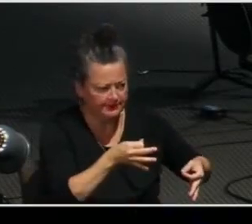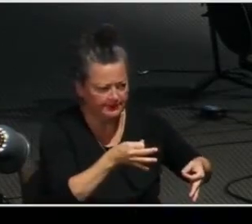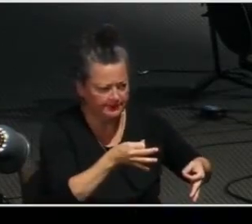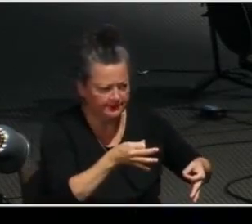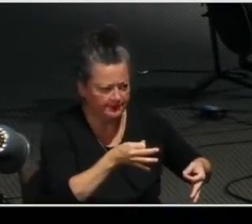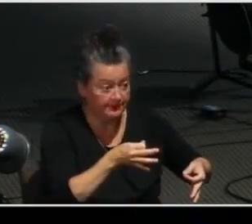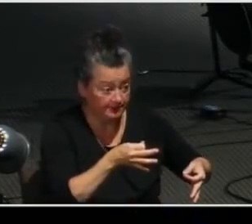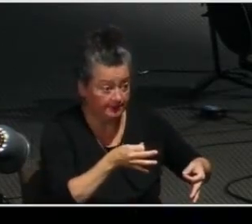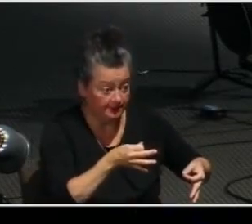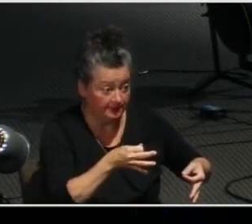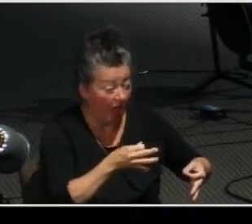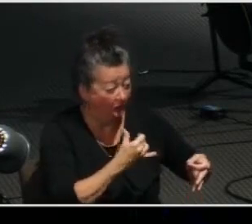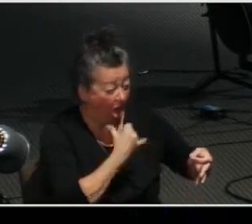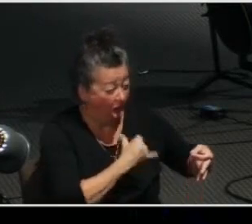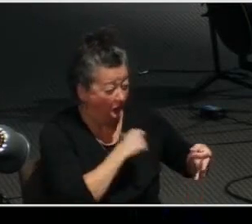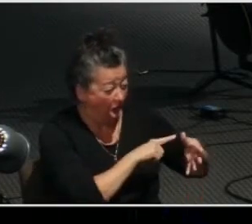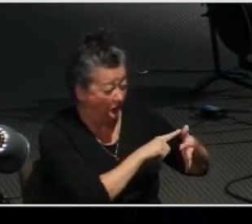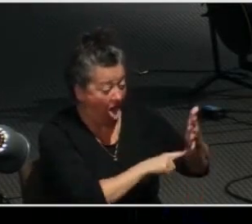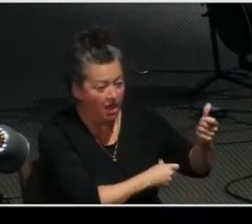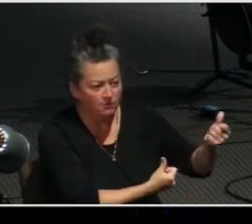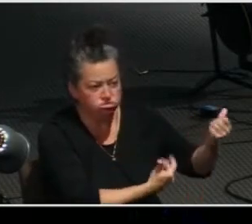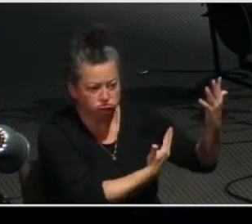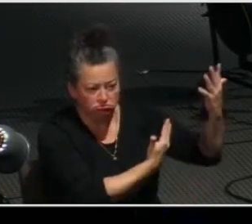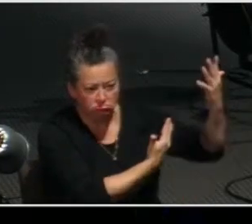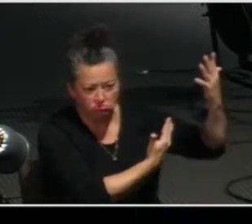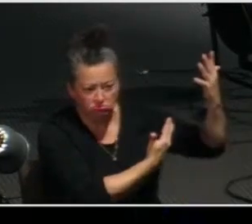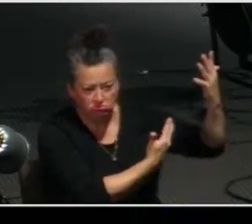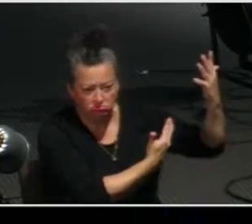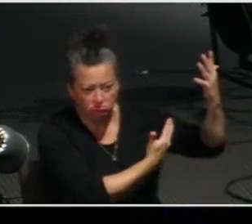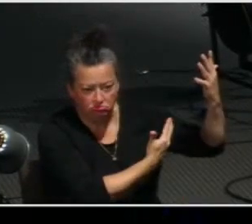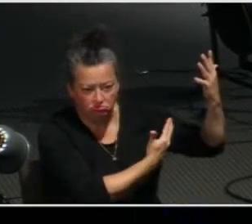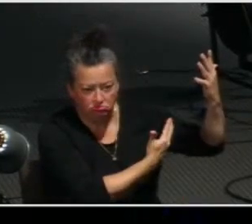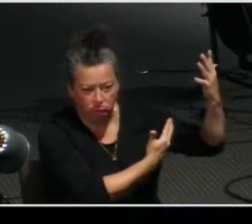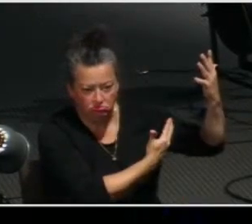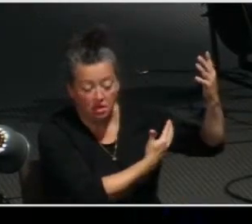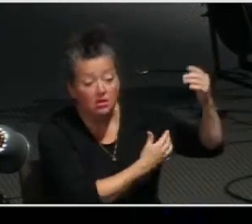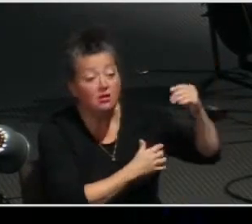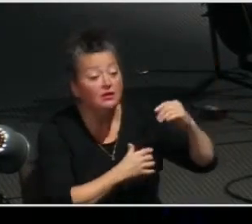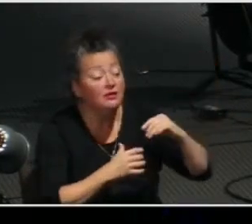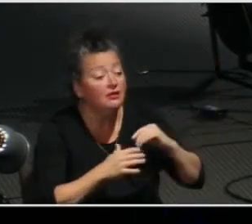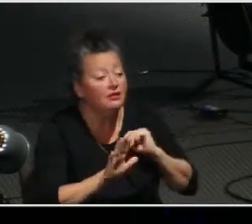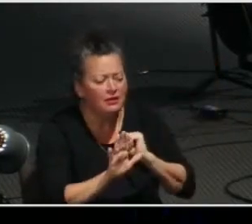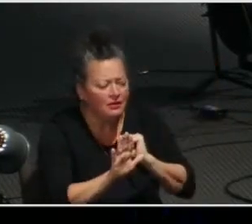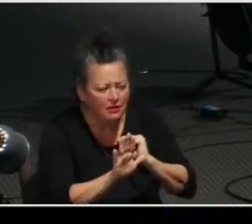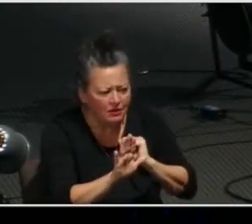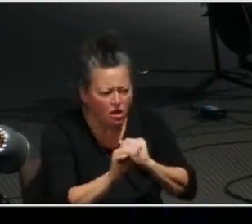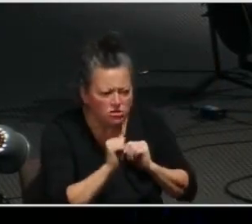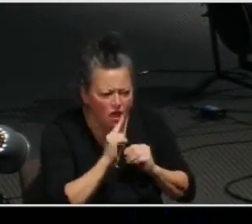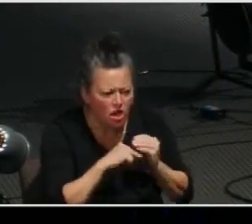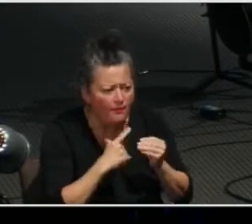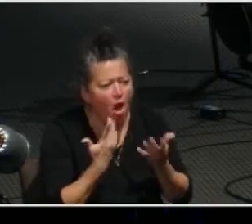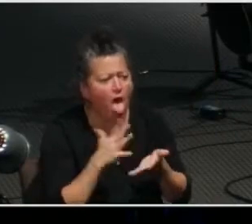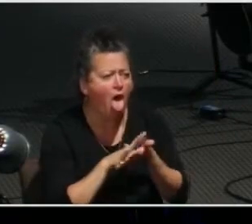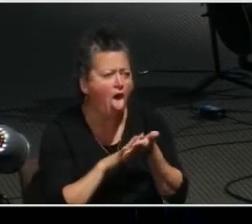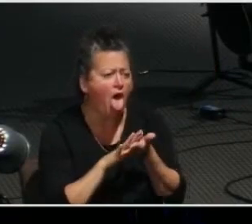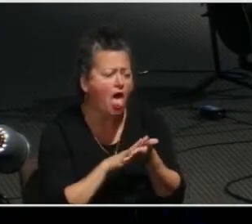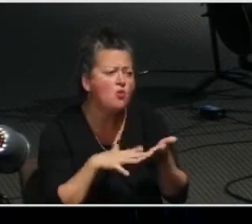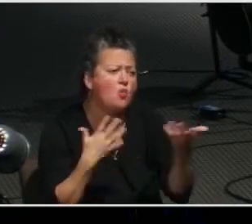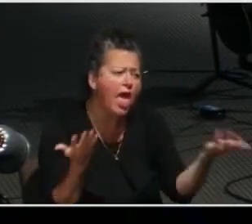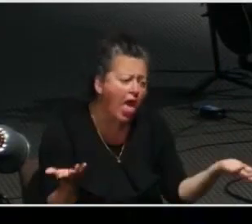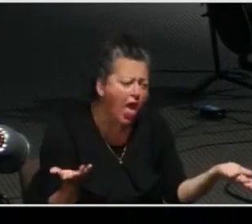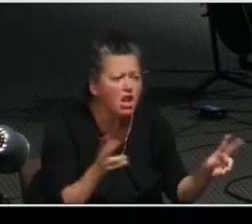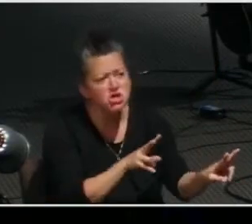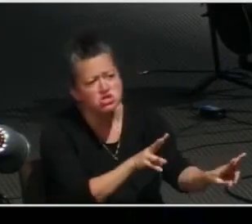And it will apply to individuals. It's not just a concept. Individuals will be